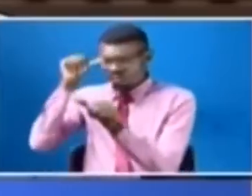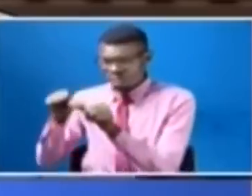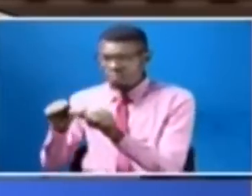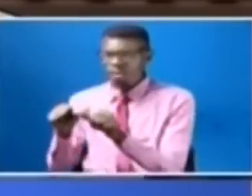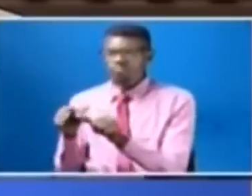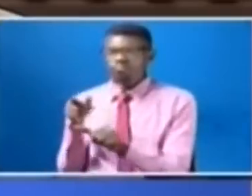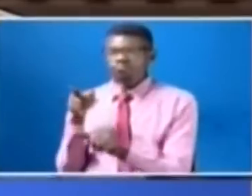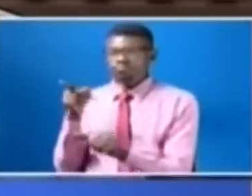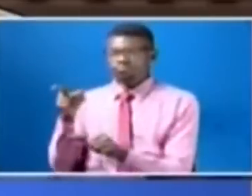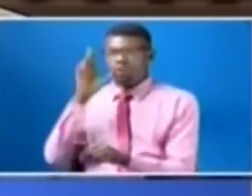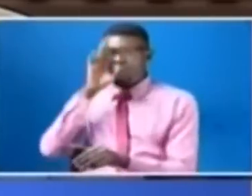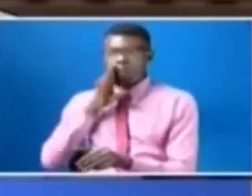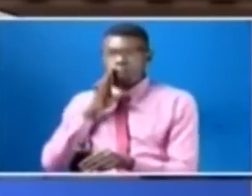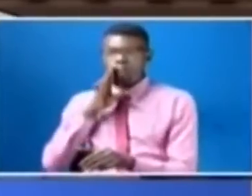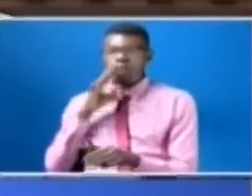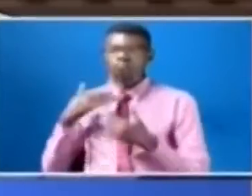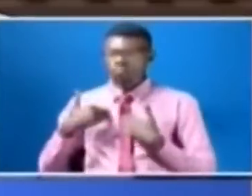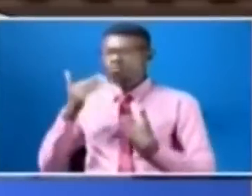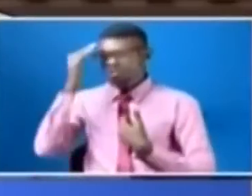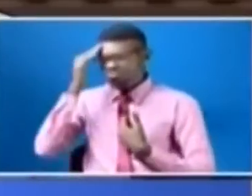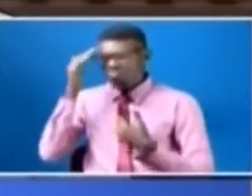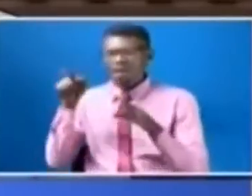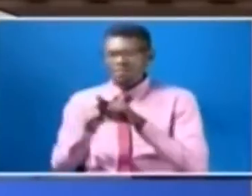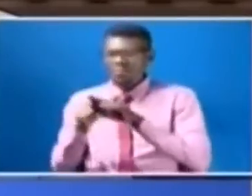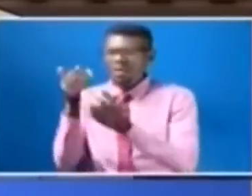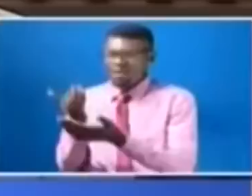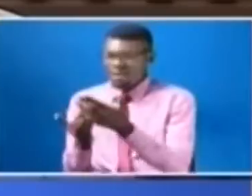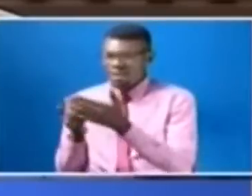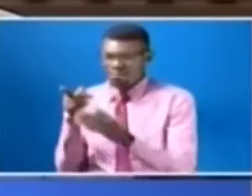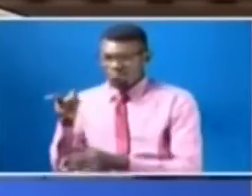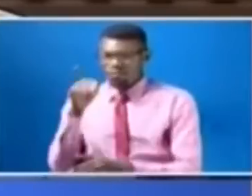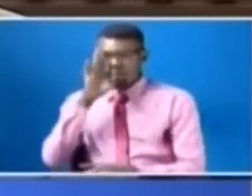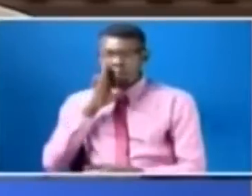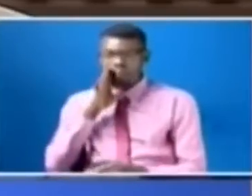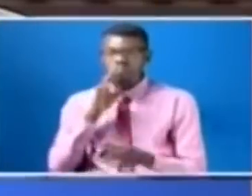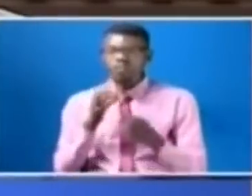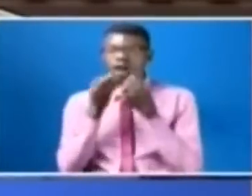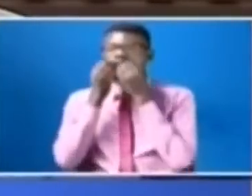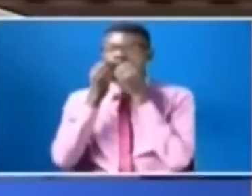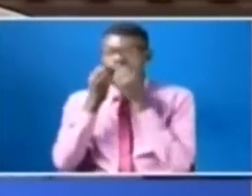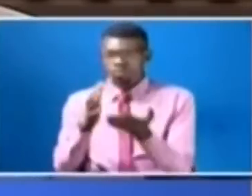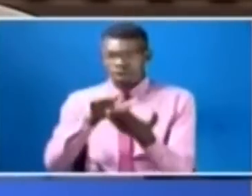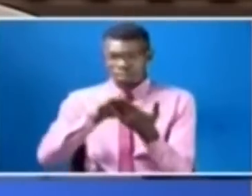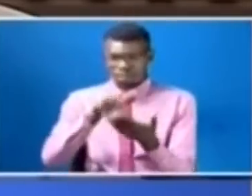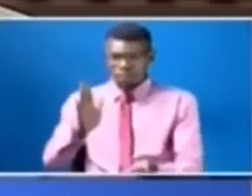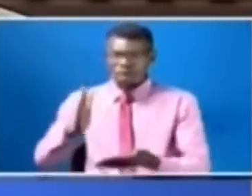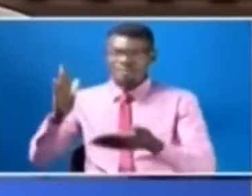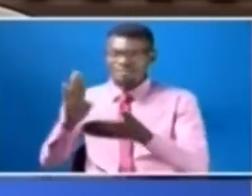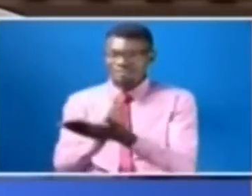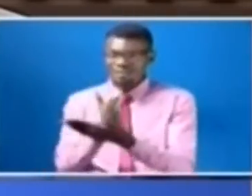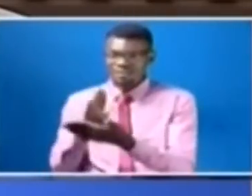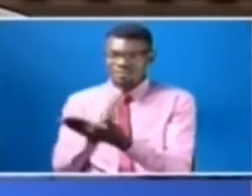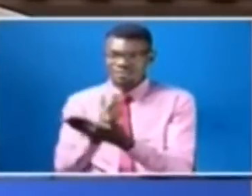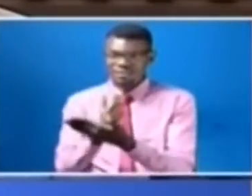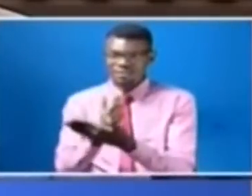who knew and cared for Bob, and more information on this will be shared